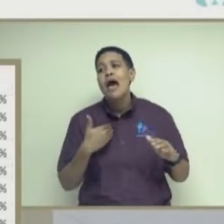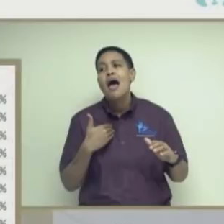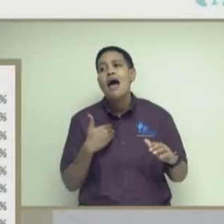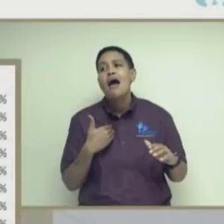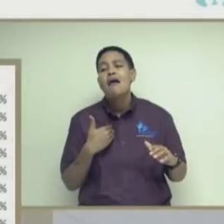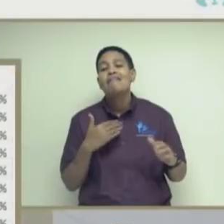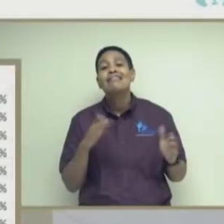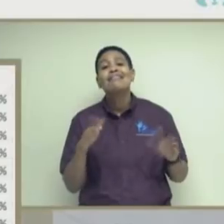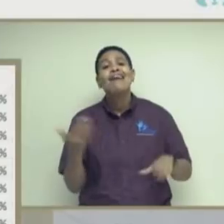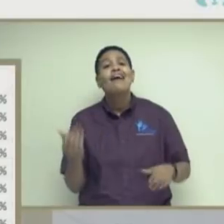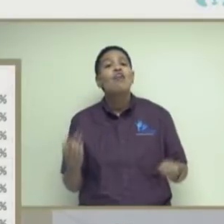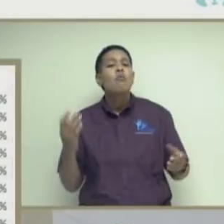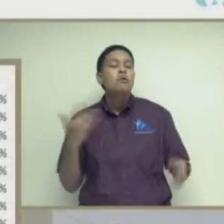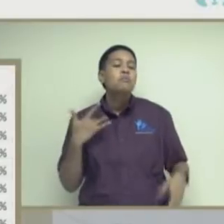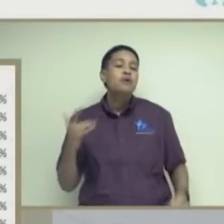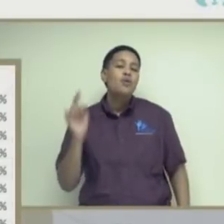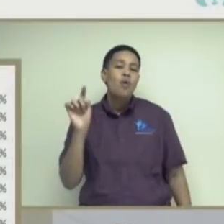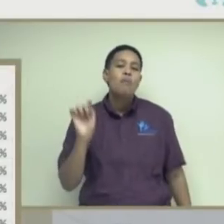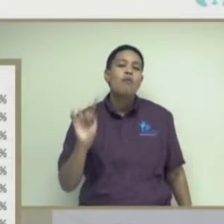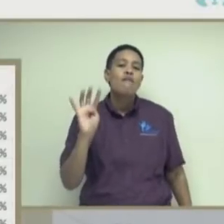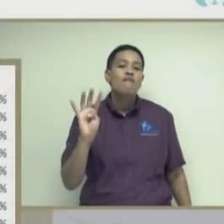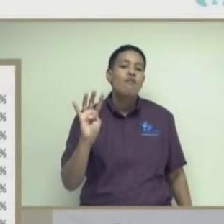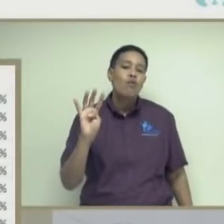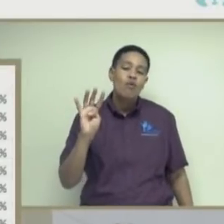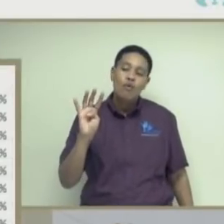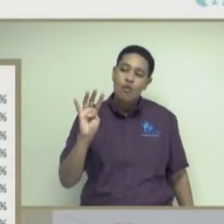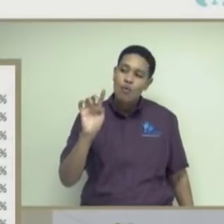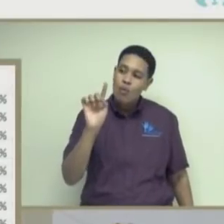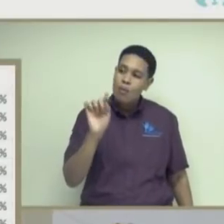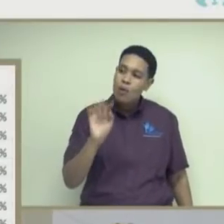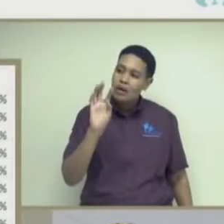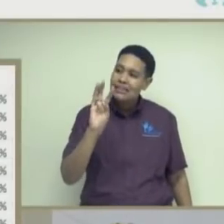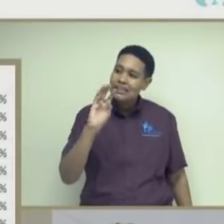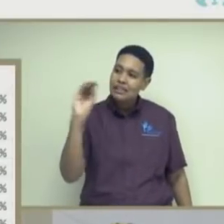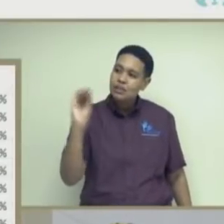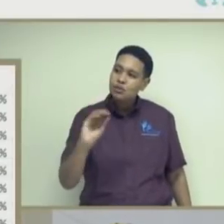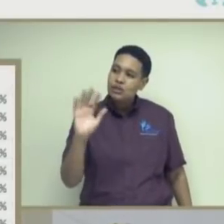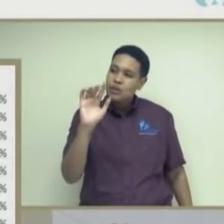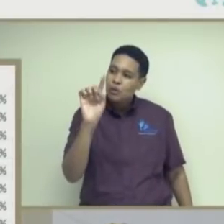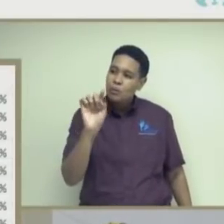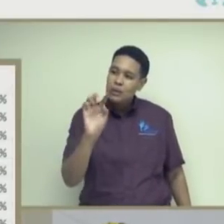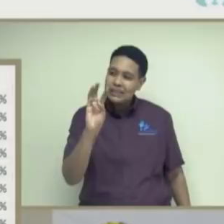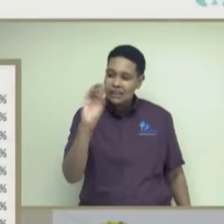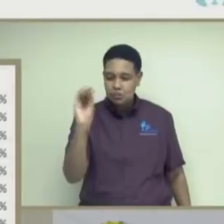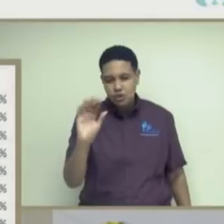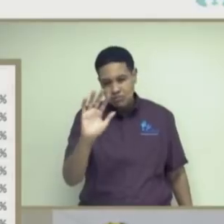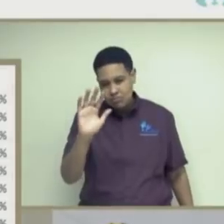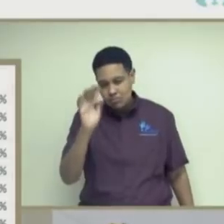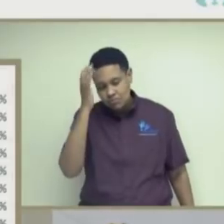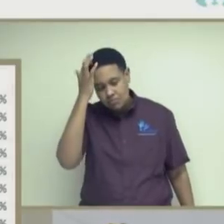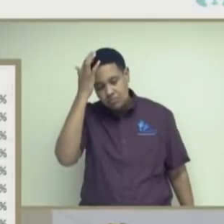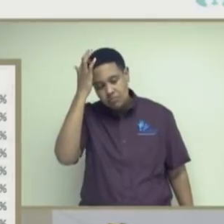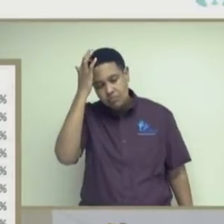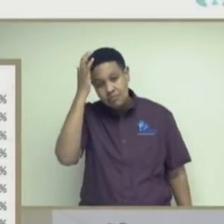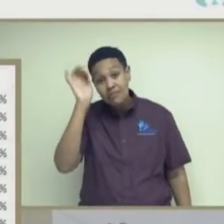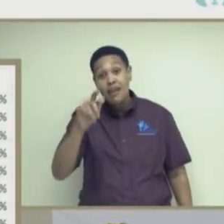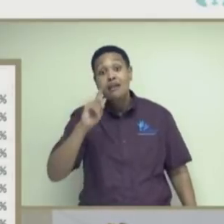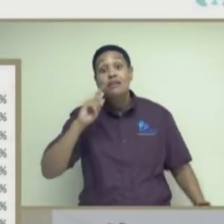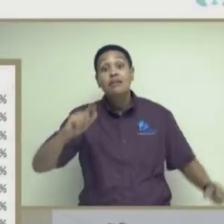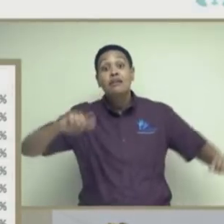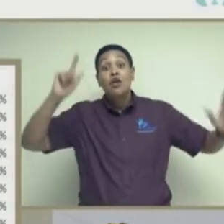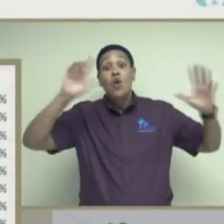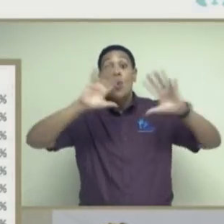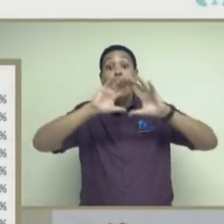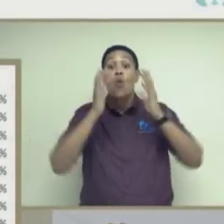case fatality rate of about 1.6 thereabout. And this is on a